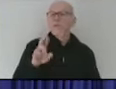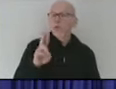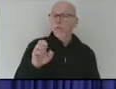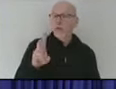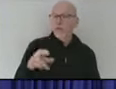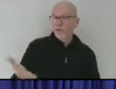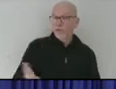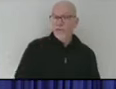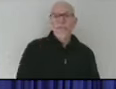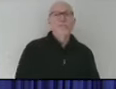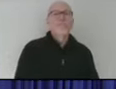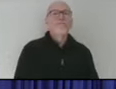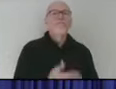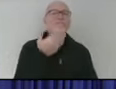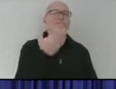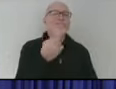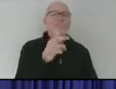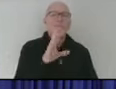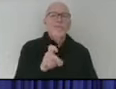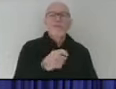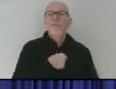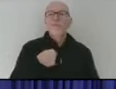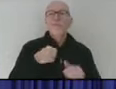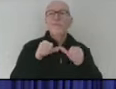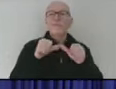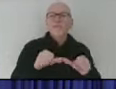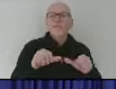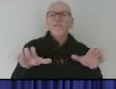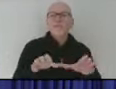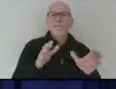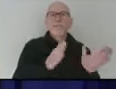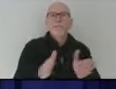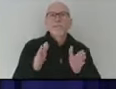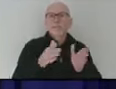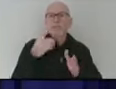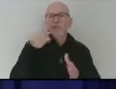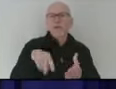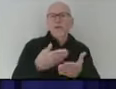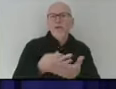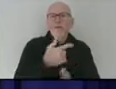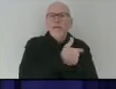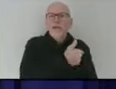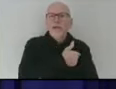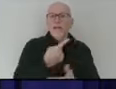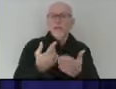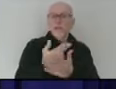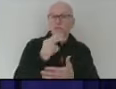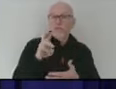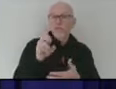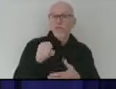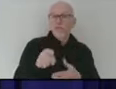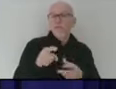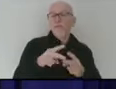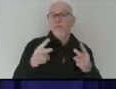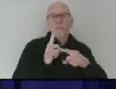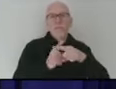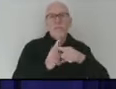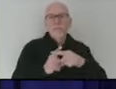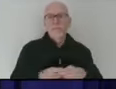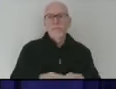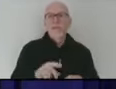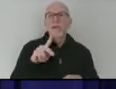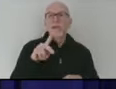Box. So we continue to actively prepare for the arrival of vaccine. The latest news about the vaccine is very promising. Pfizer